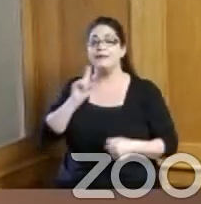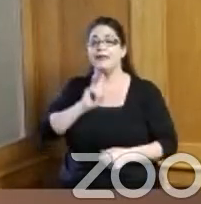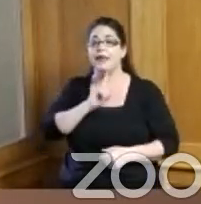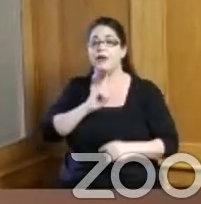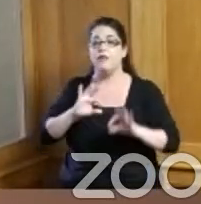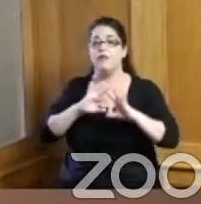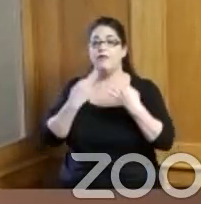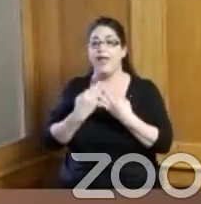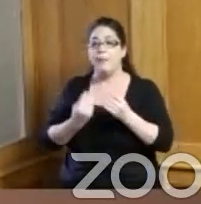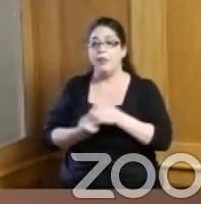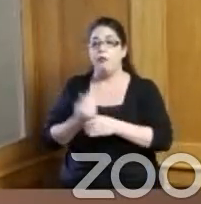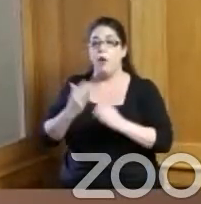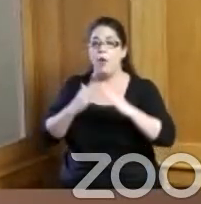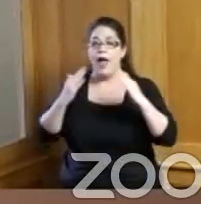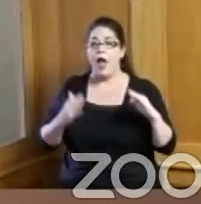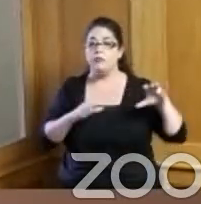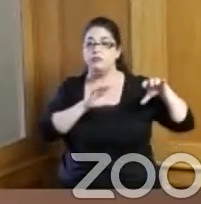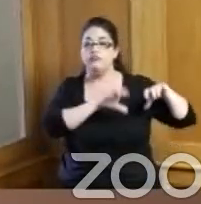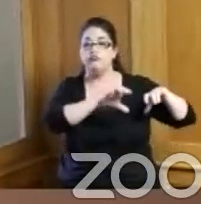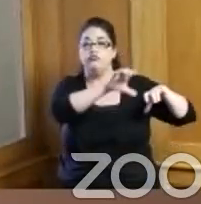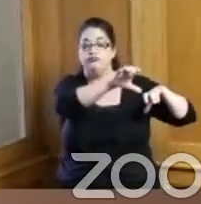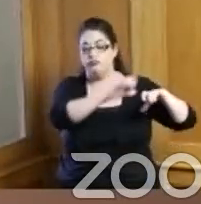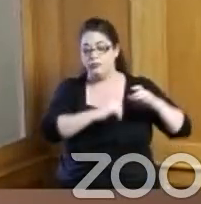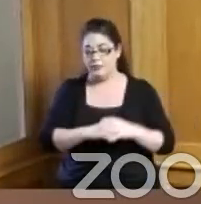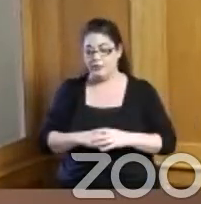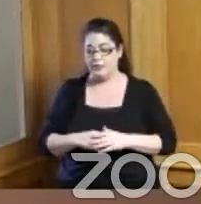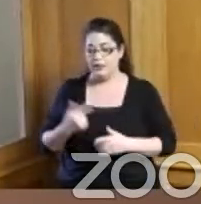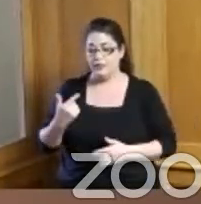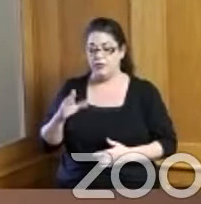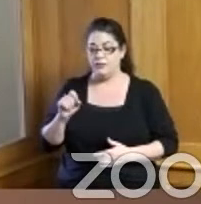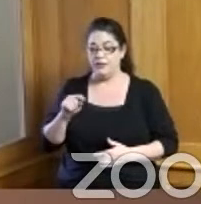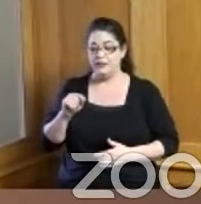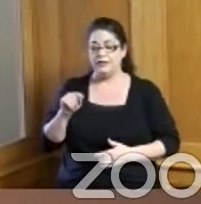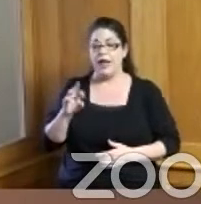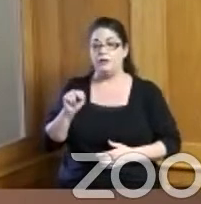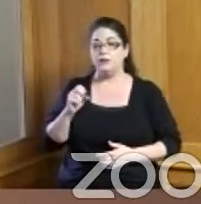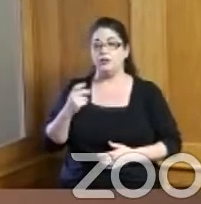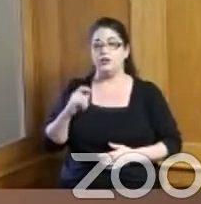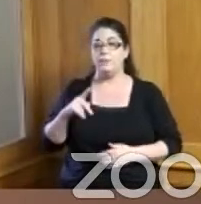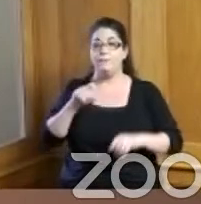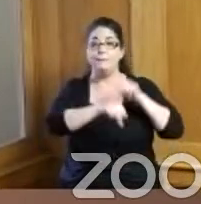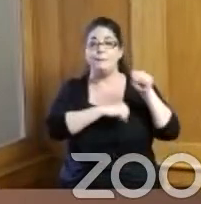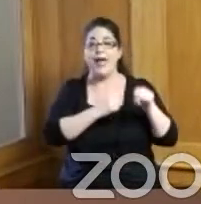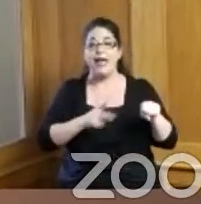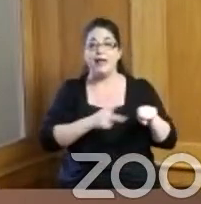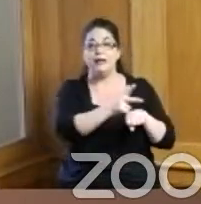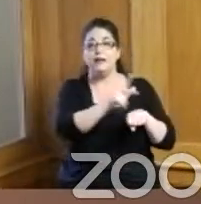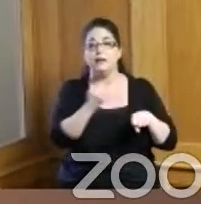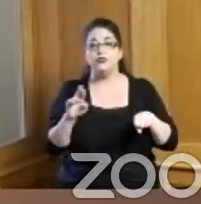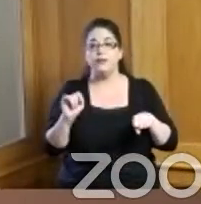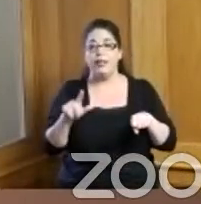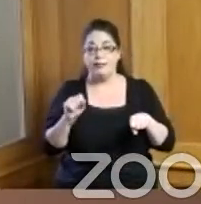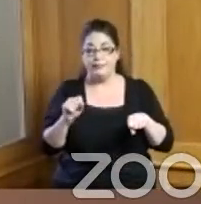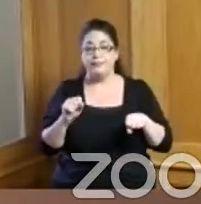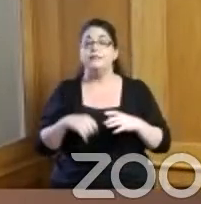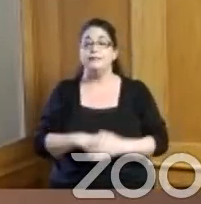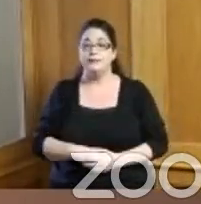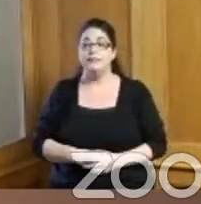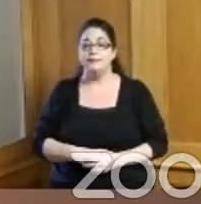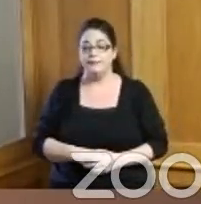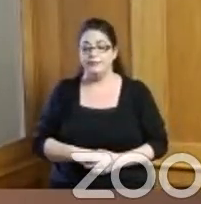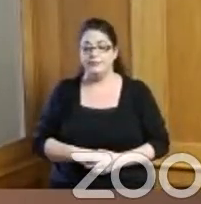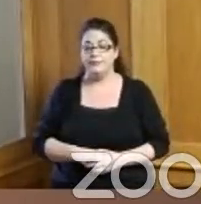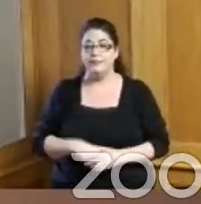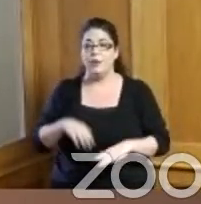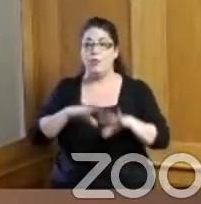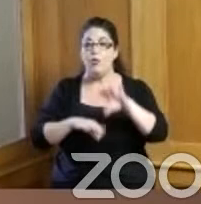row house development along the existing Green Township bike trail, and that is all of the blue lots that are shown kind of going